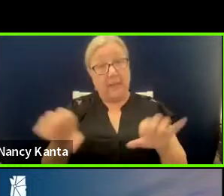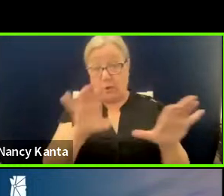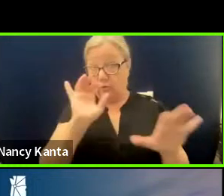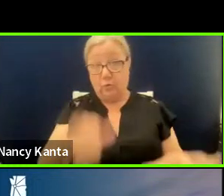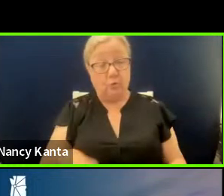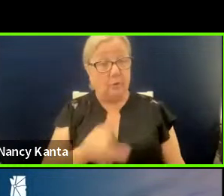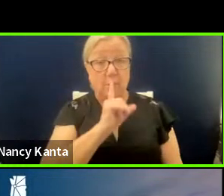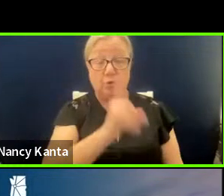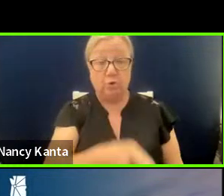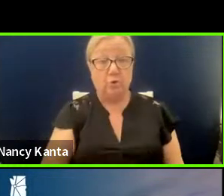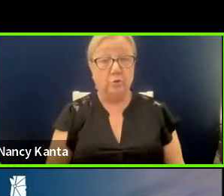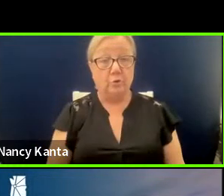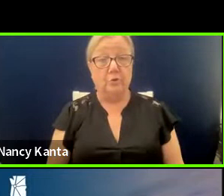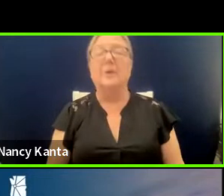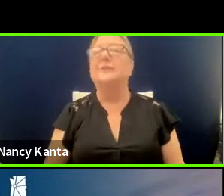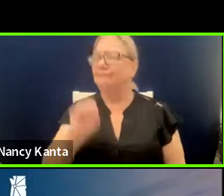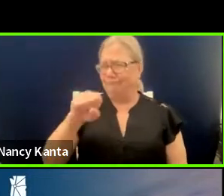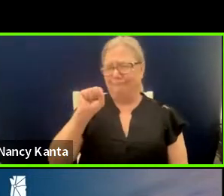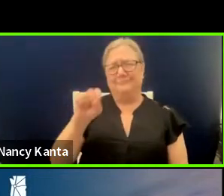It would help a lot, yeah.